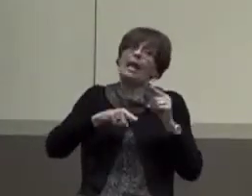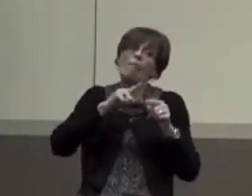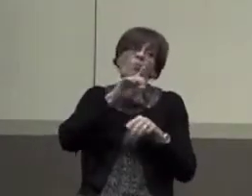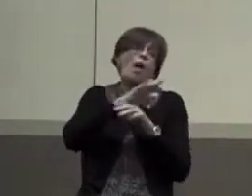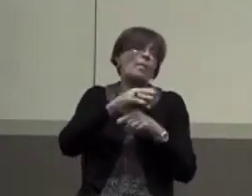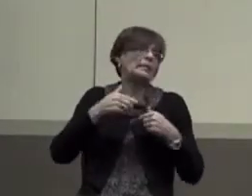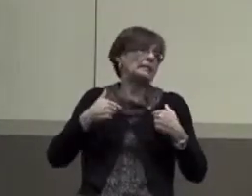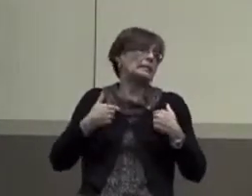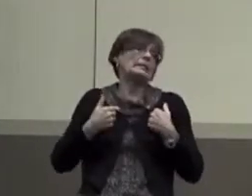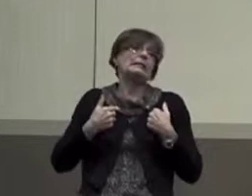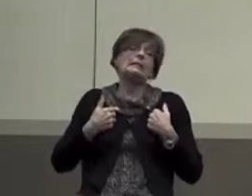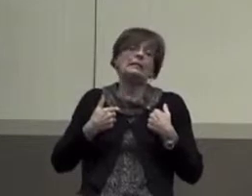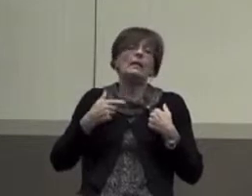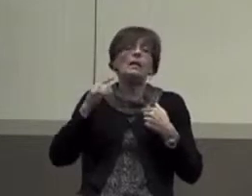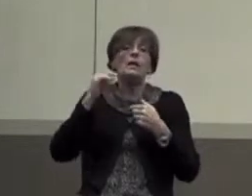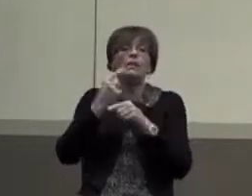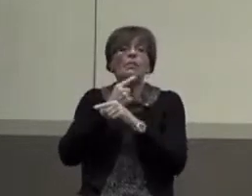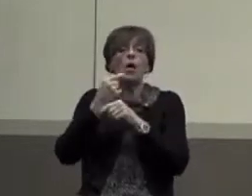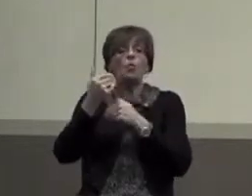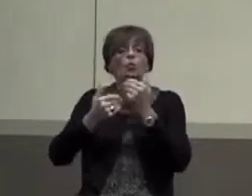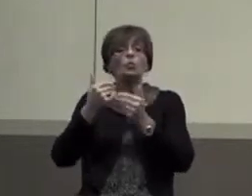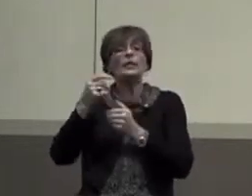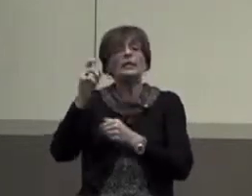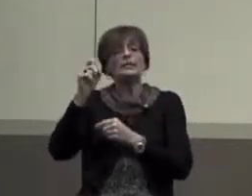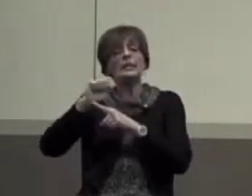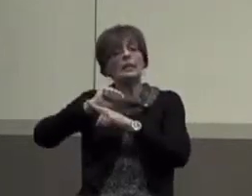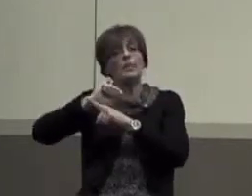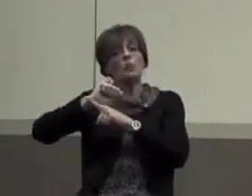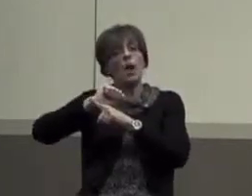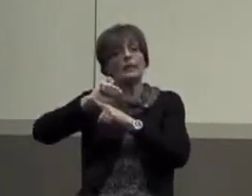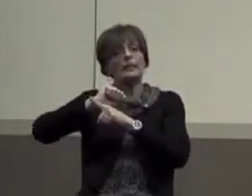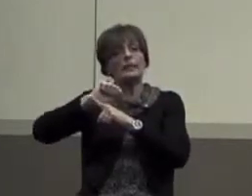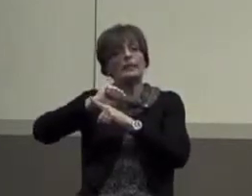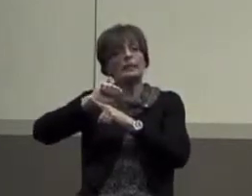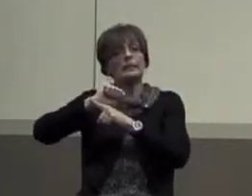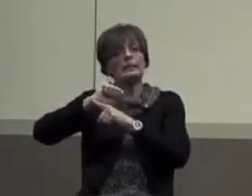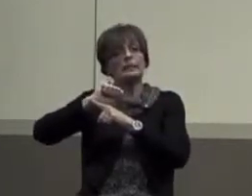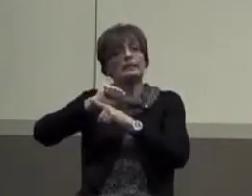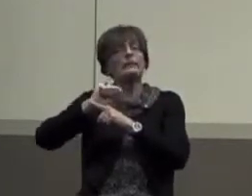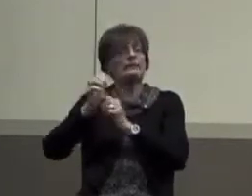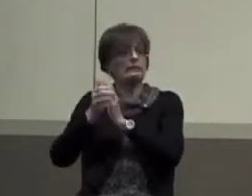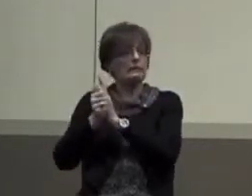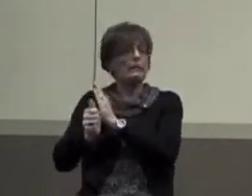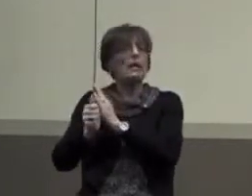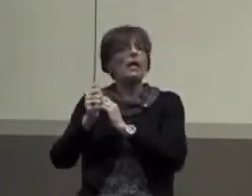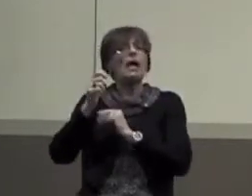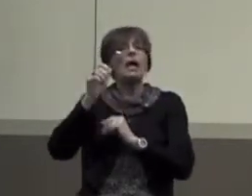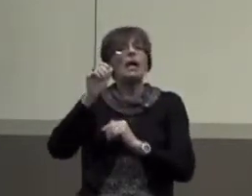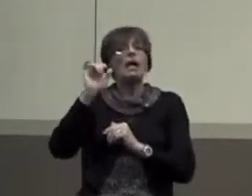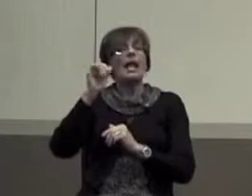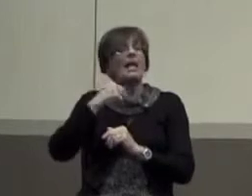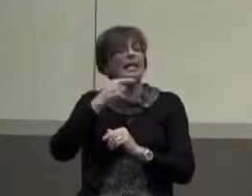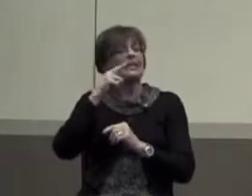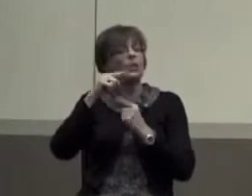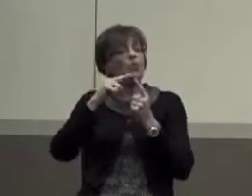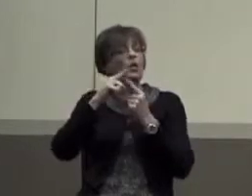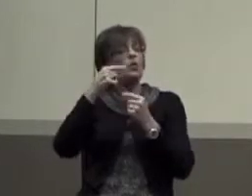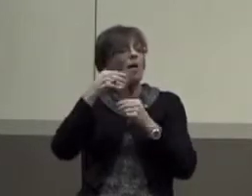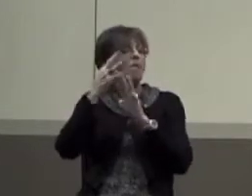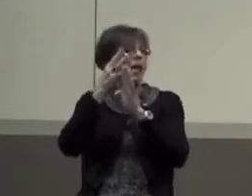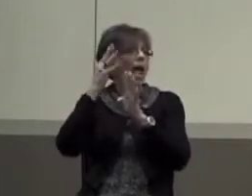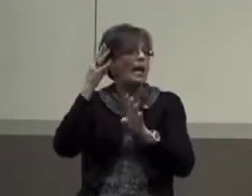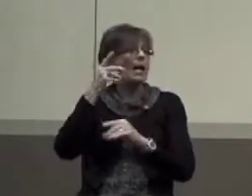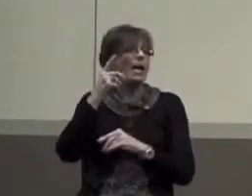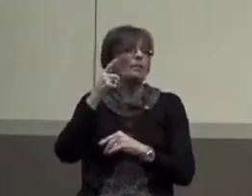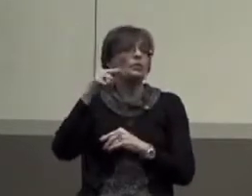The routines need to be practiced to mastery. So again, like I said, when you're doing the lineup, students